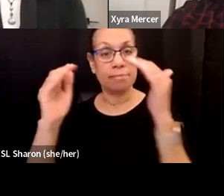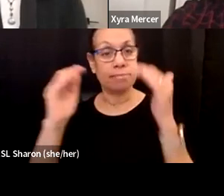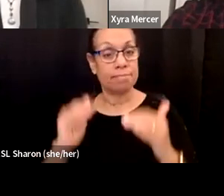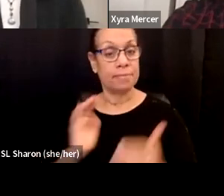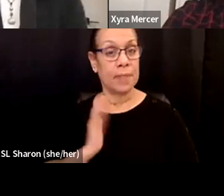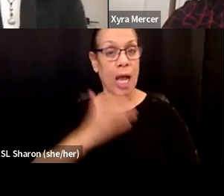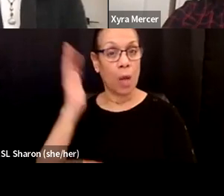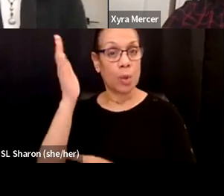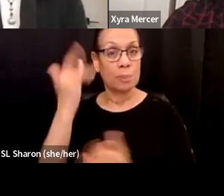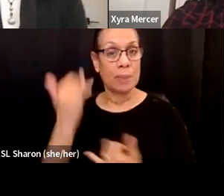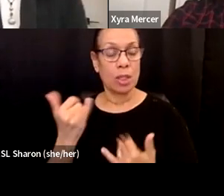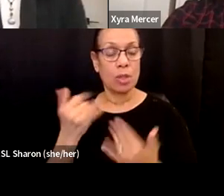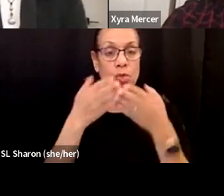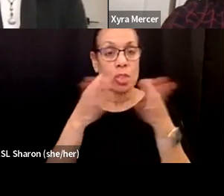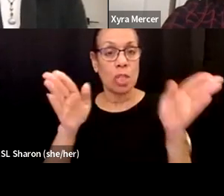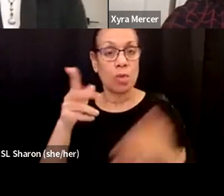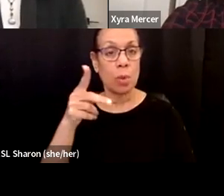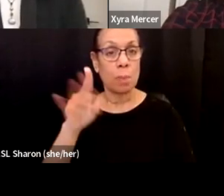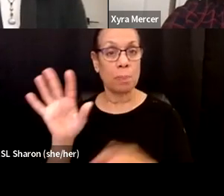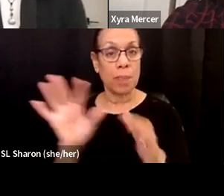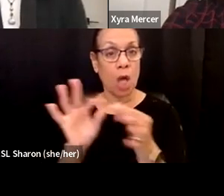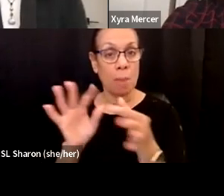speakers for general public comment